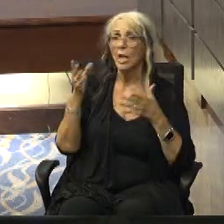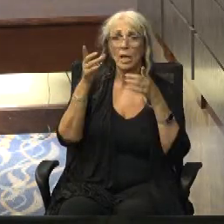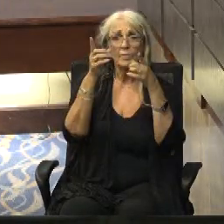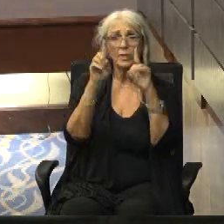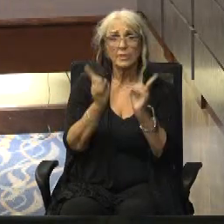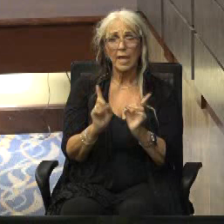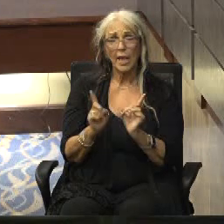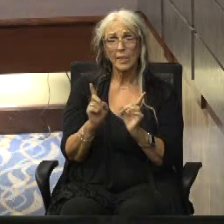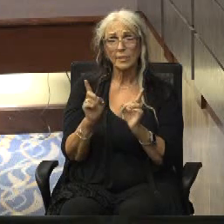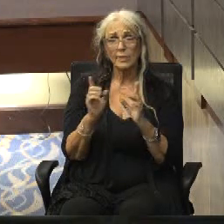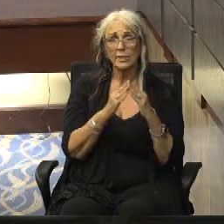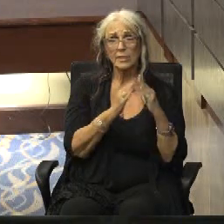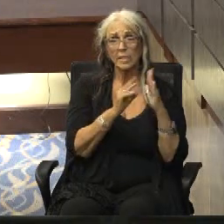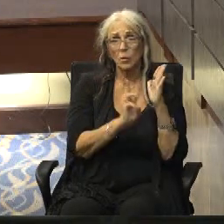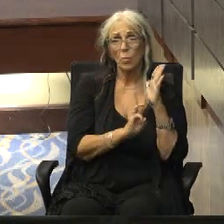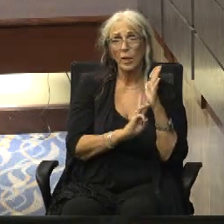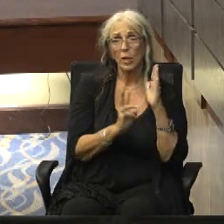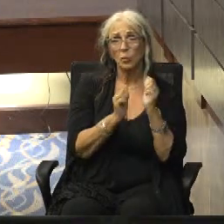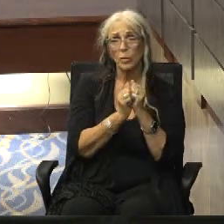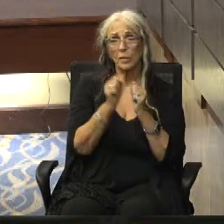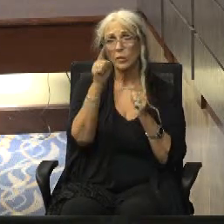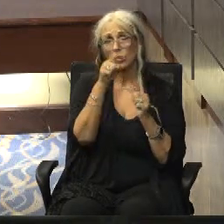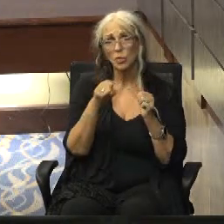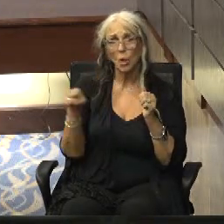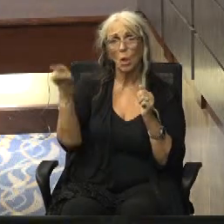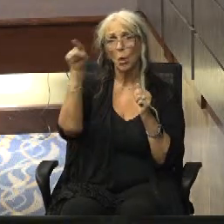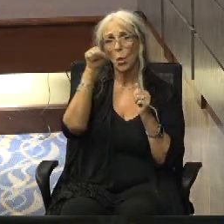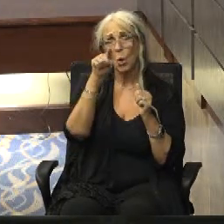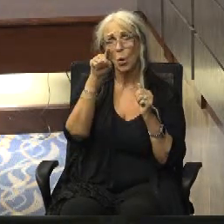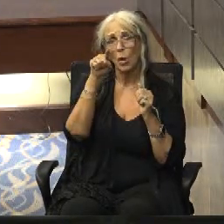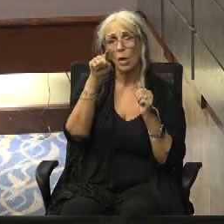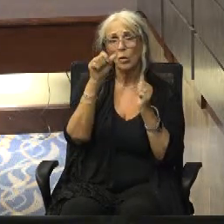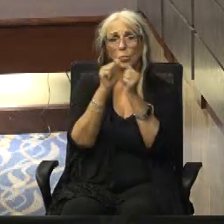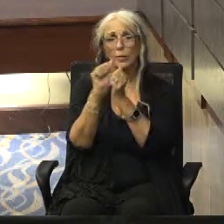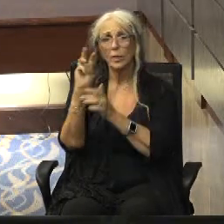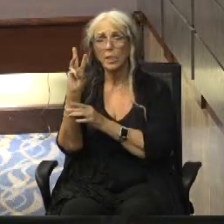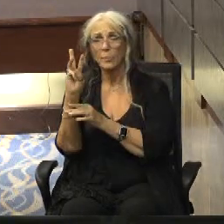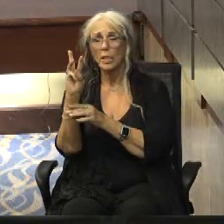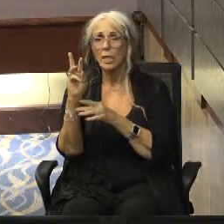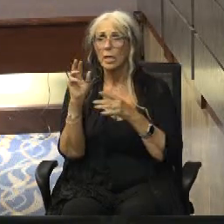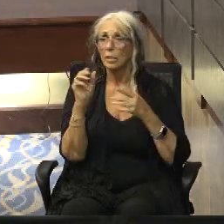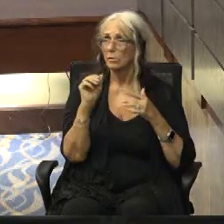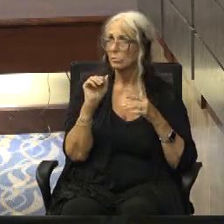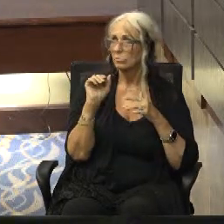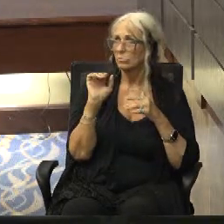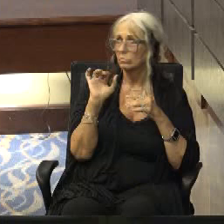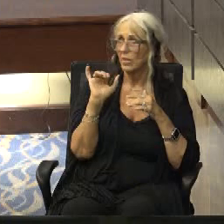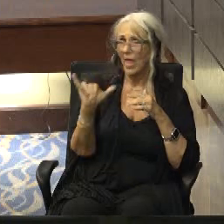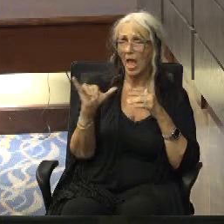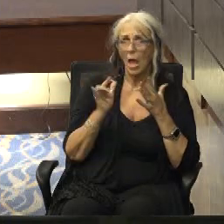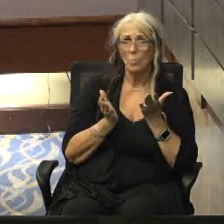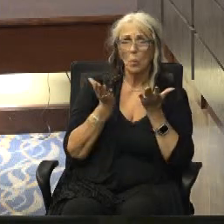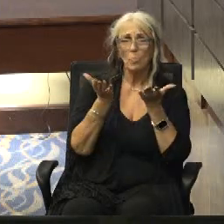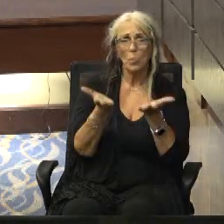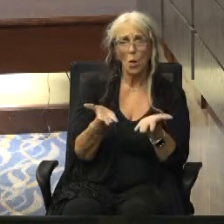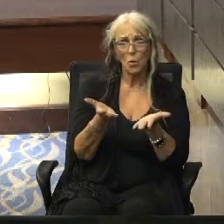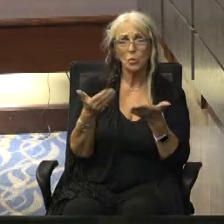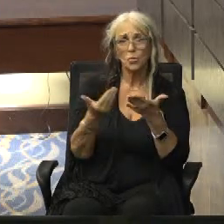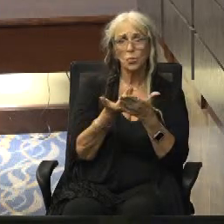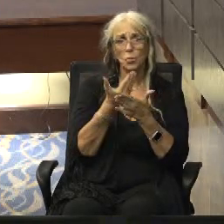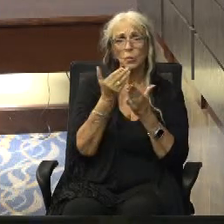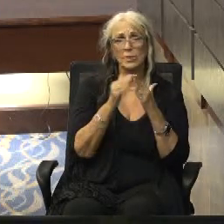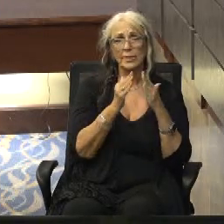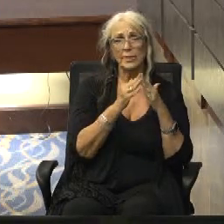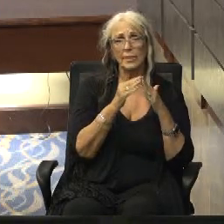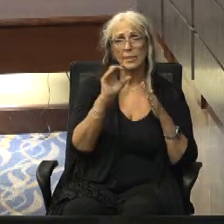that says City of Waco with the circle around the W, it says City of Waco established 1849, is that a proposed new city seal for us